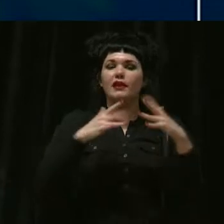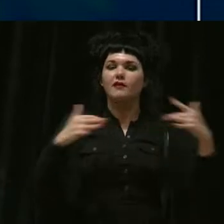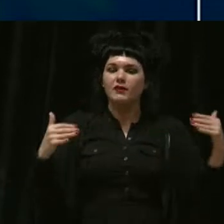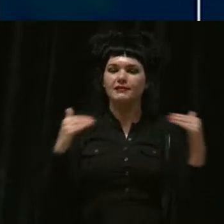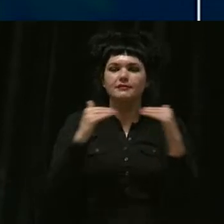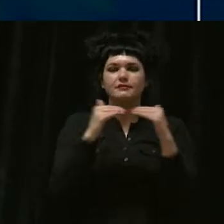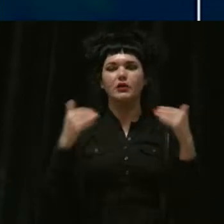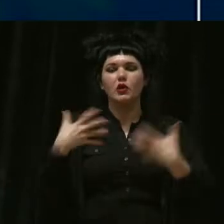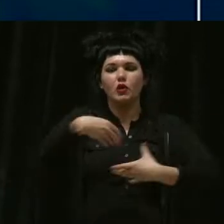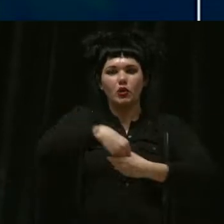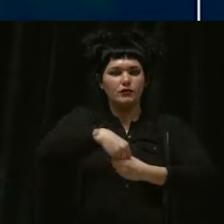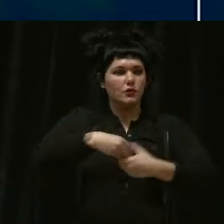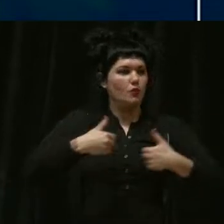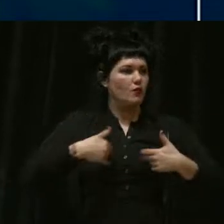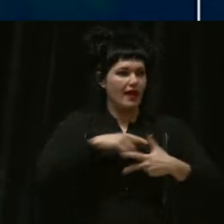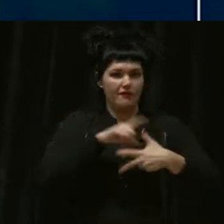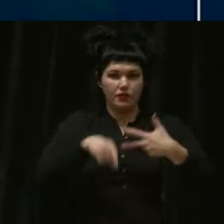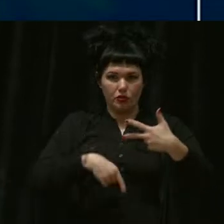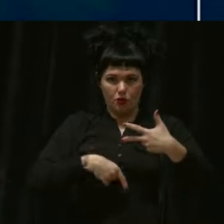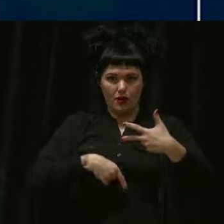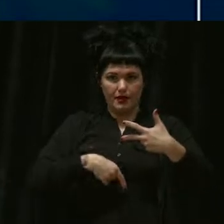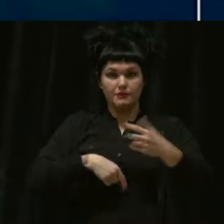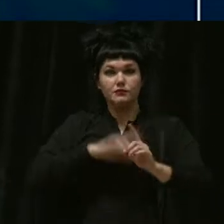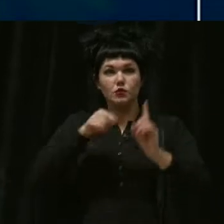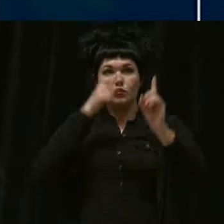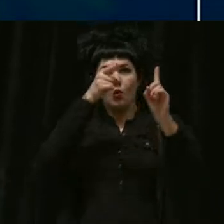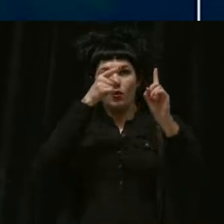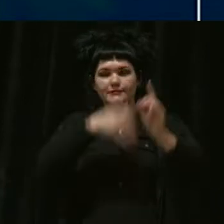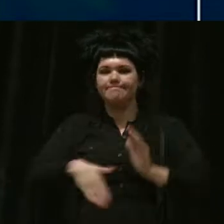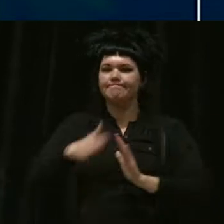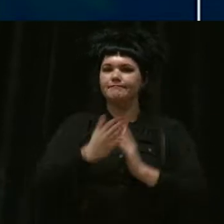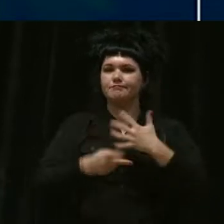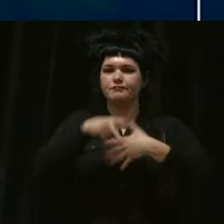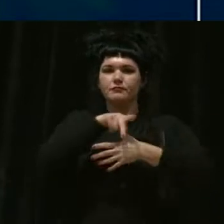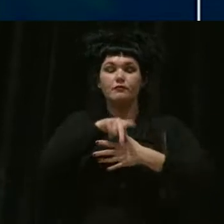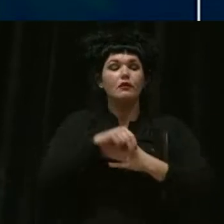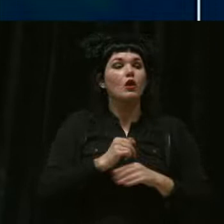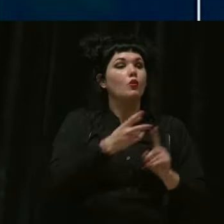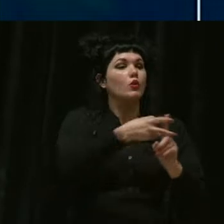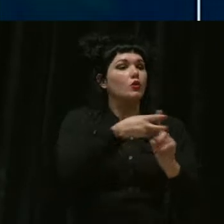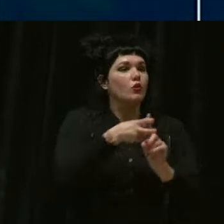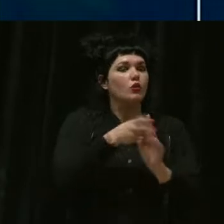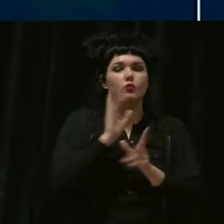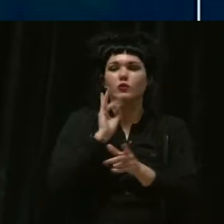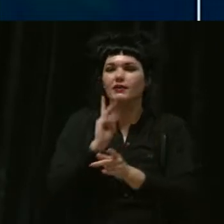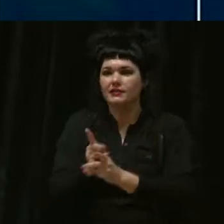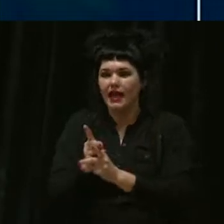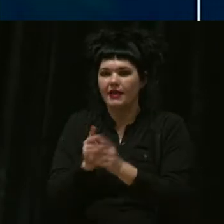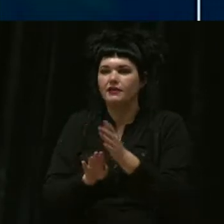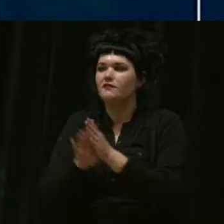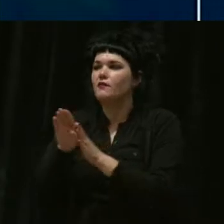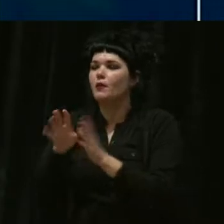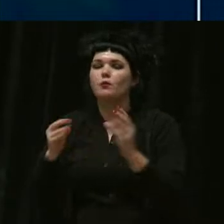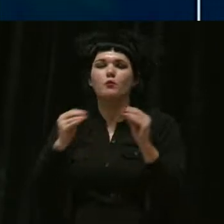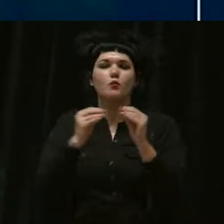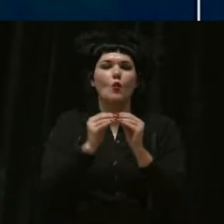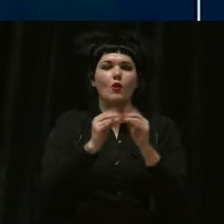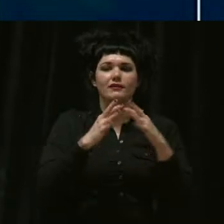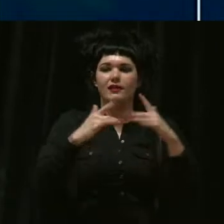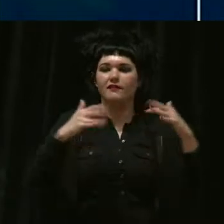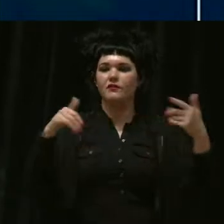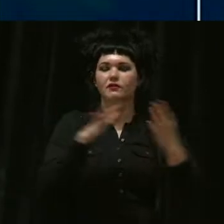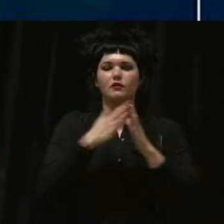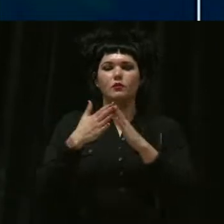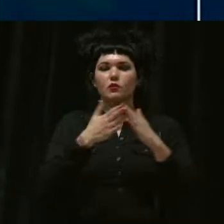do so with three primary goals: to recruit, retain, and develop a more diverse community of students, staff,